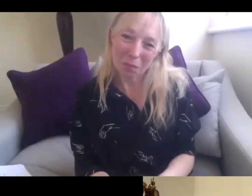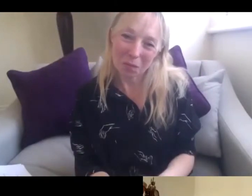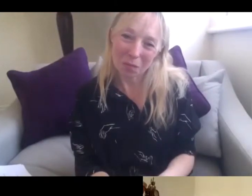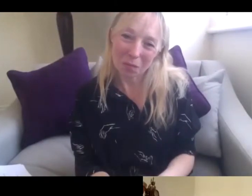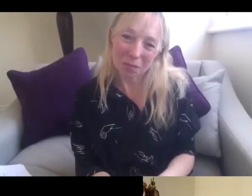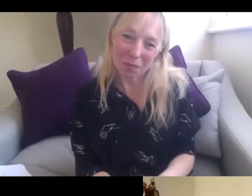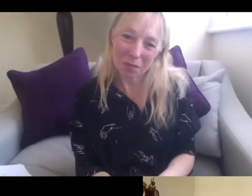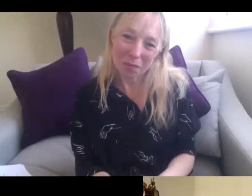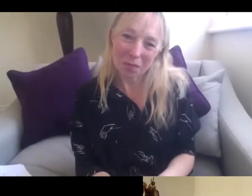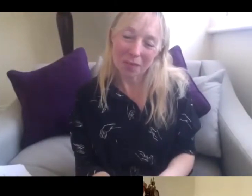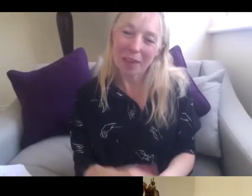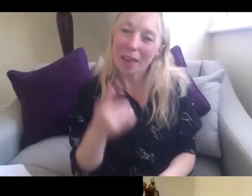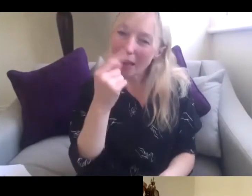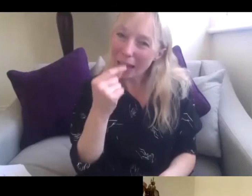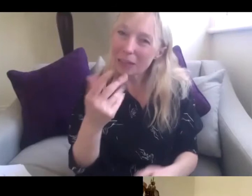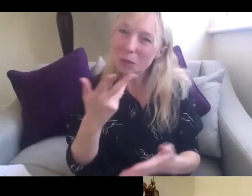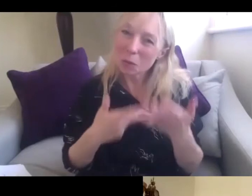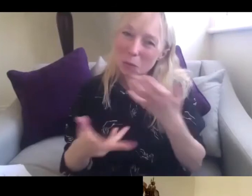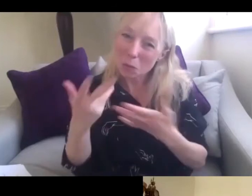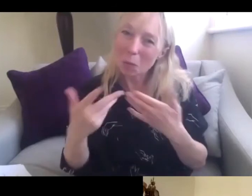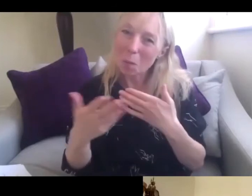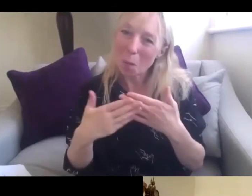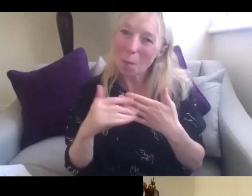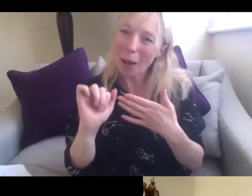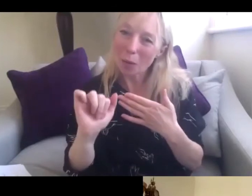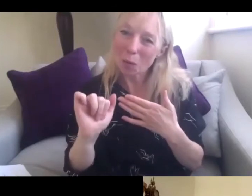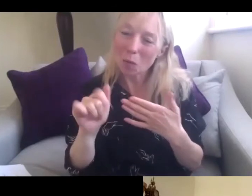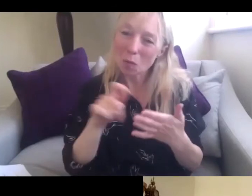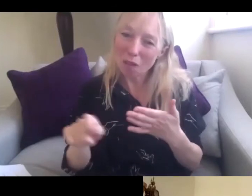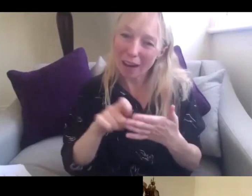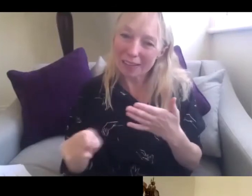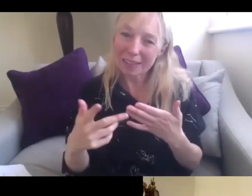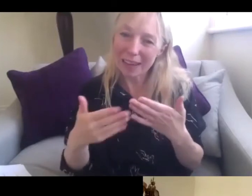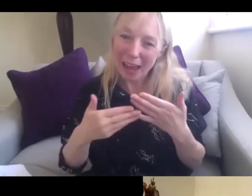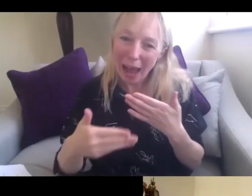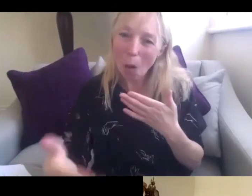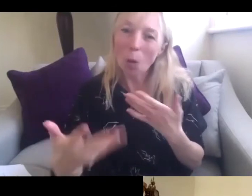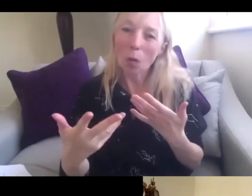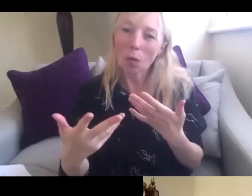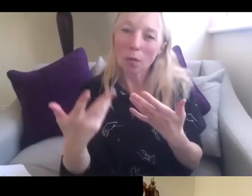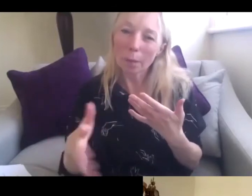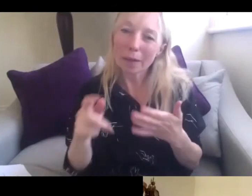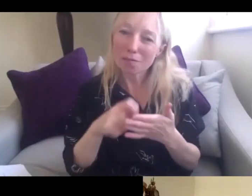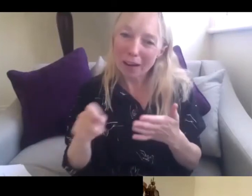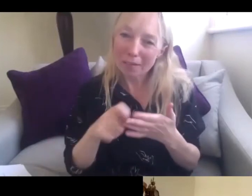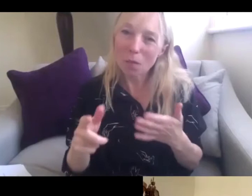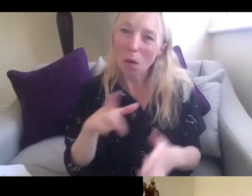Can you tell us a little bit more about your writing? About how long you've been writing for and why you write?